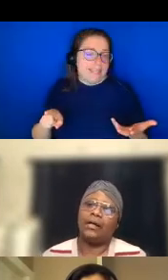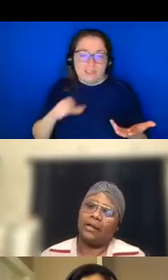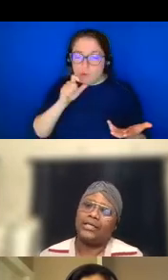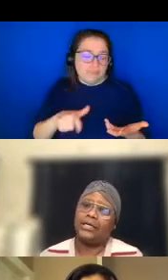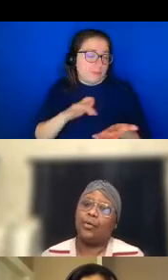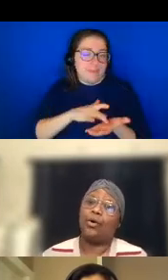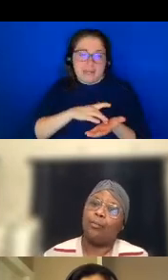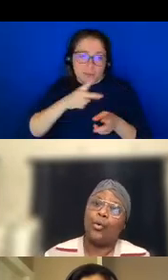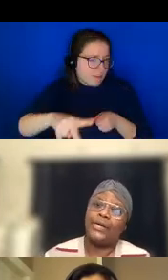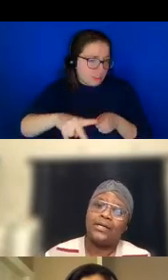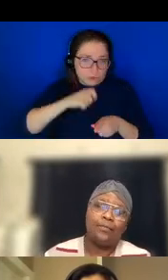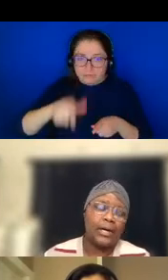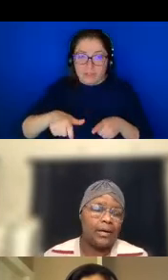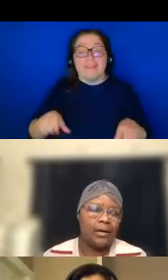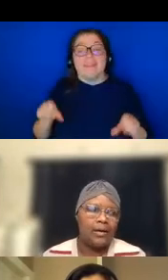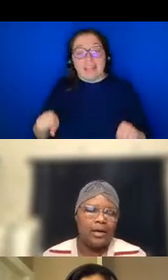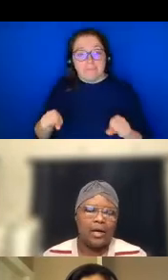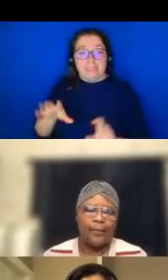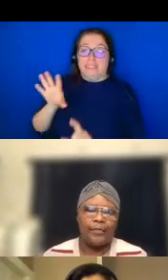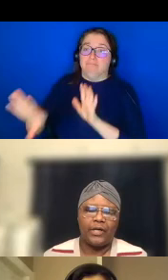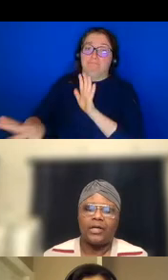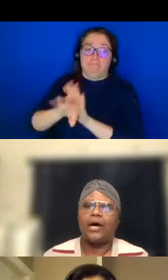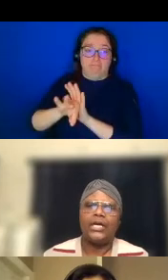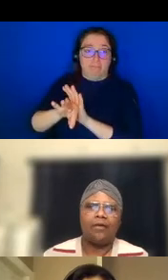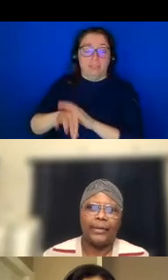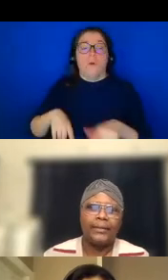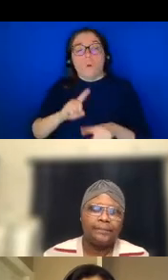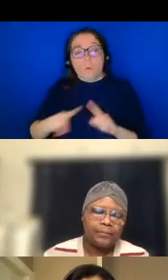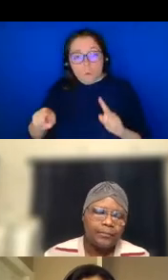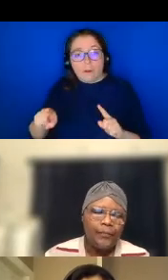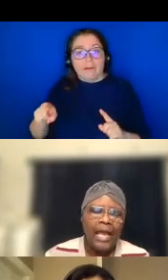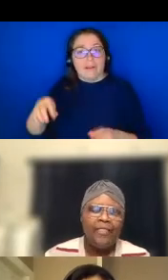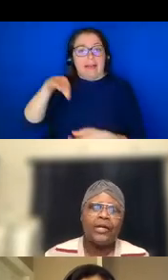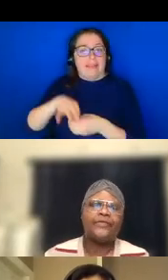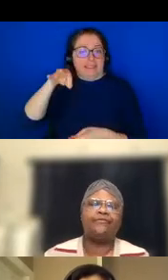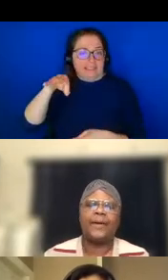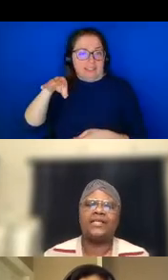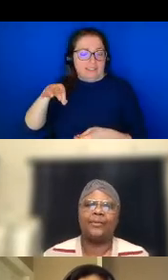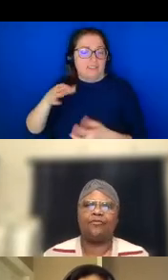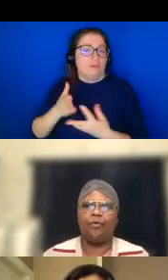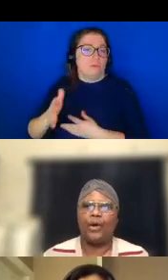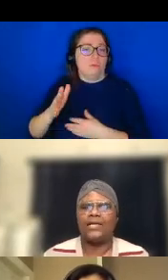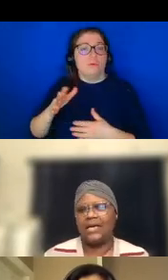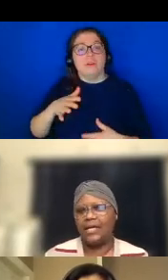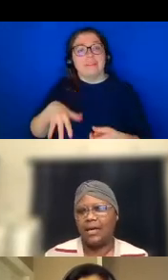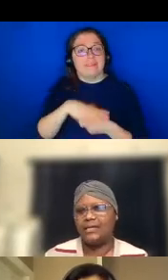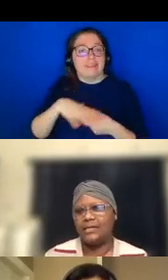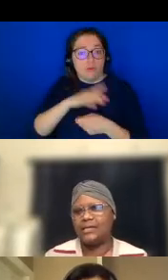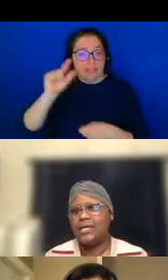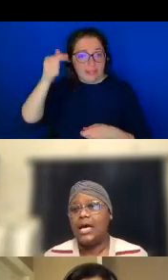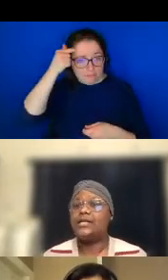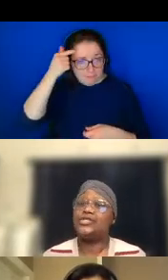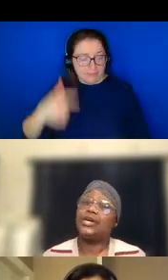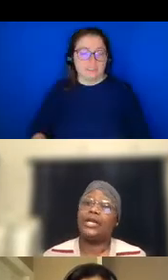be elected or appointed by their county government. And they're responsible for examining